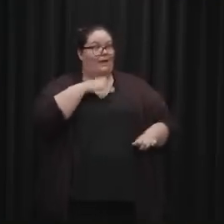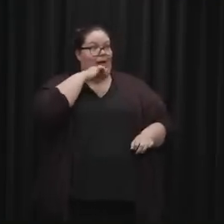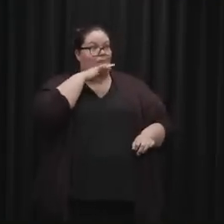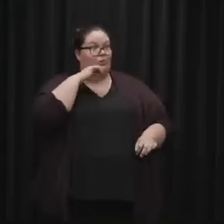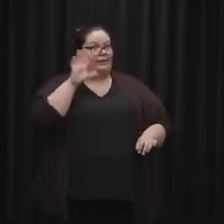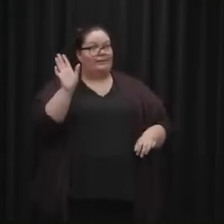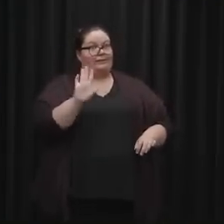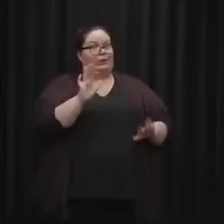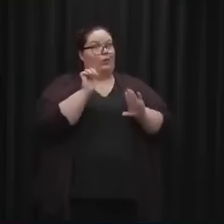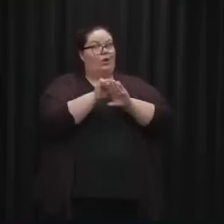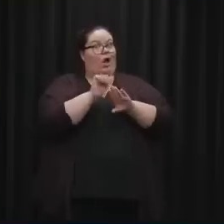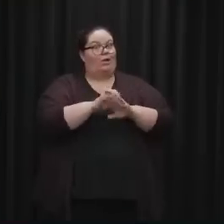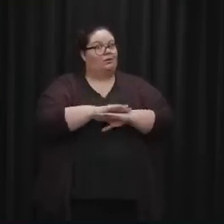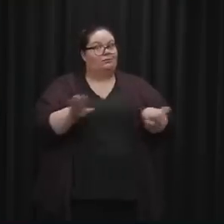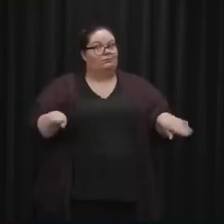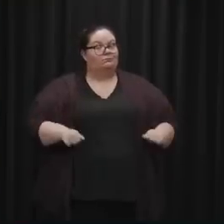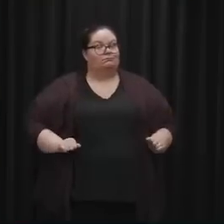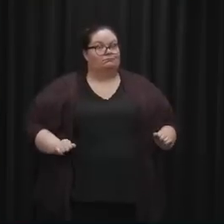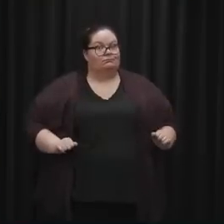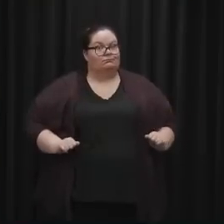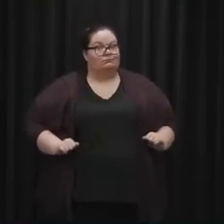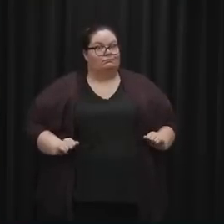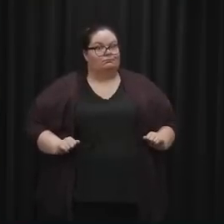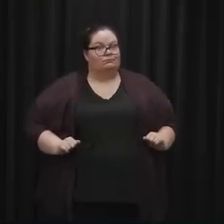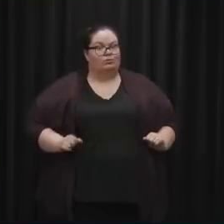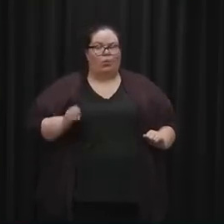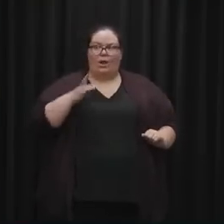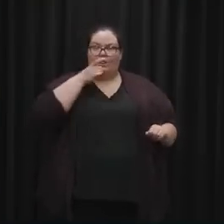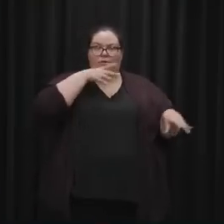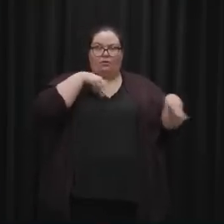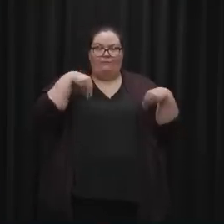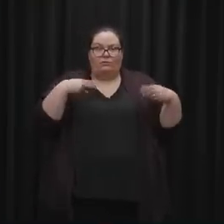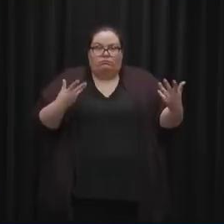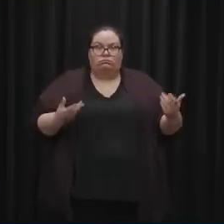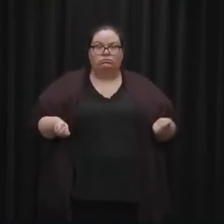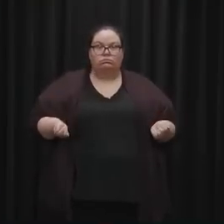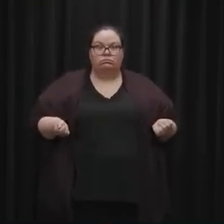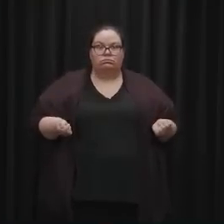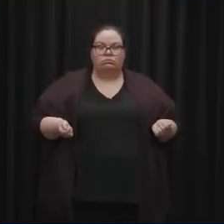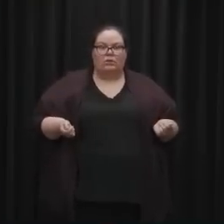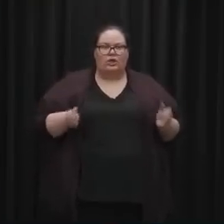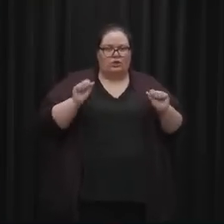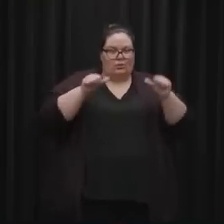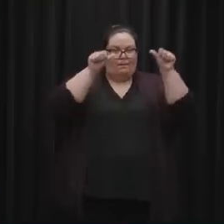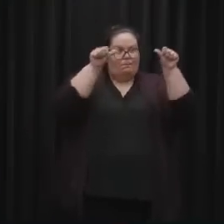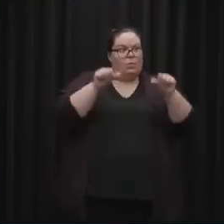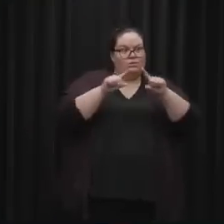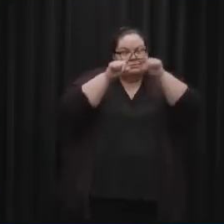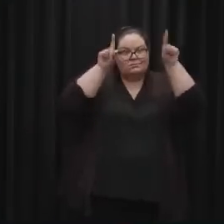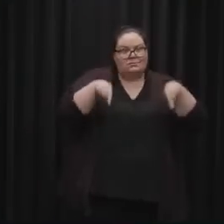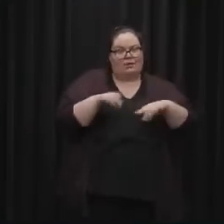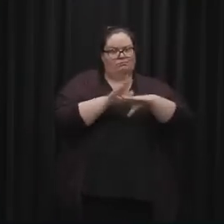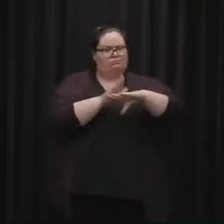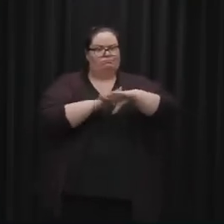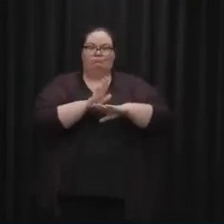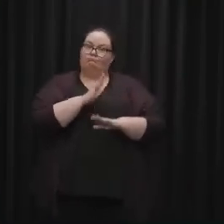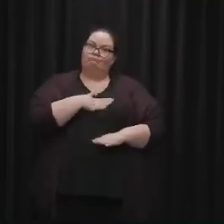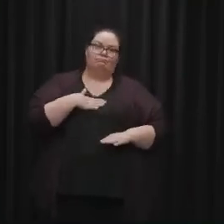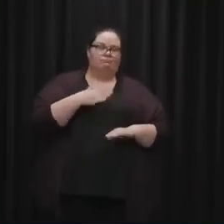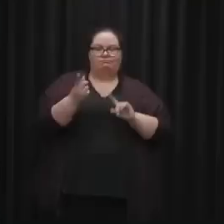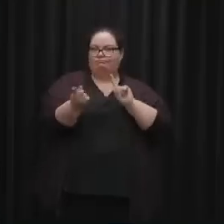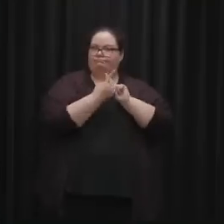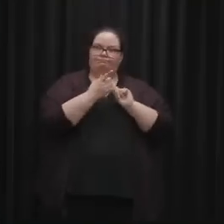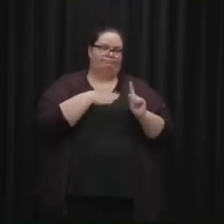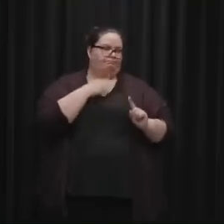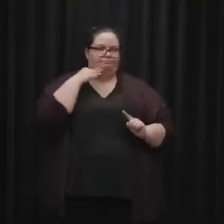Halloween, not really offering the trick-or-treating tonight, but there are some signs you can put up as well to let people